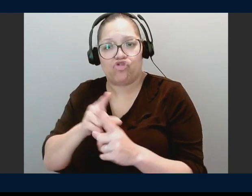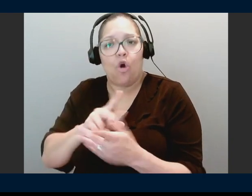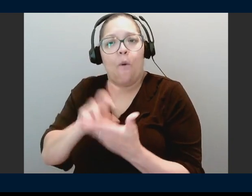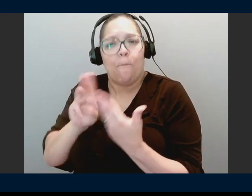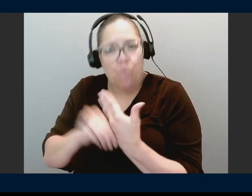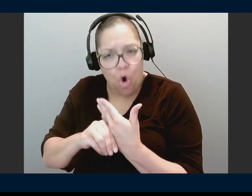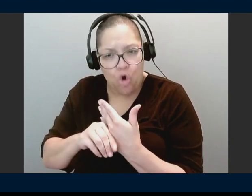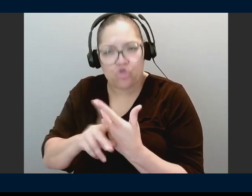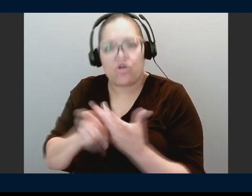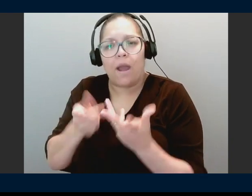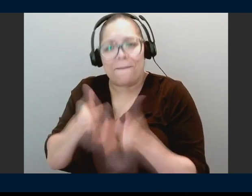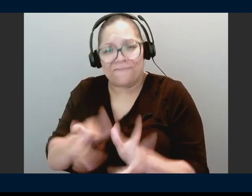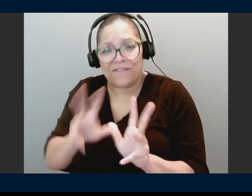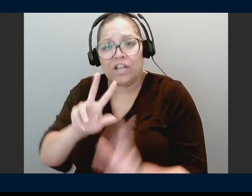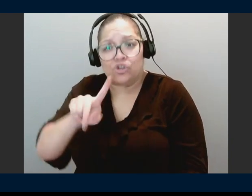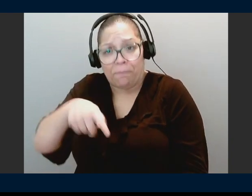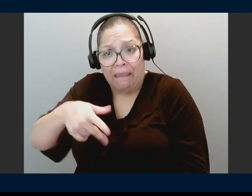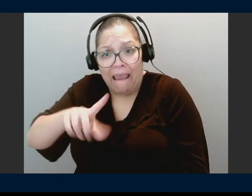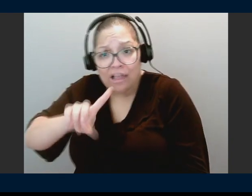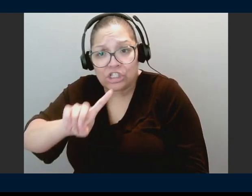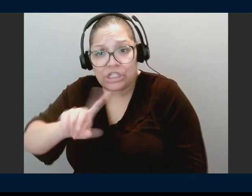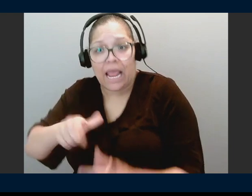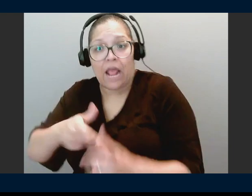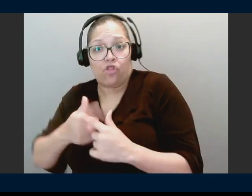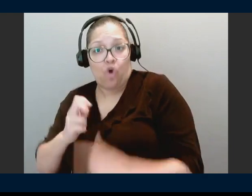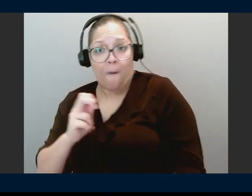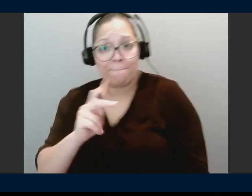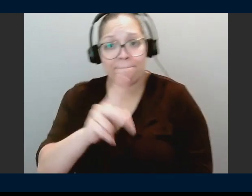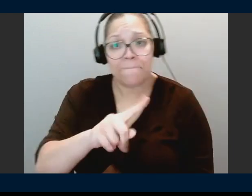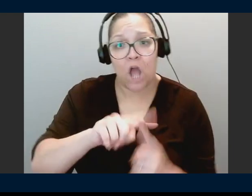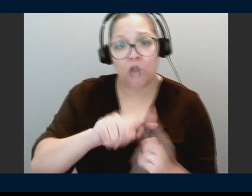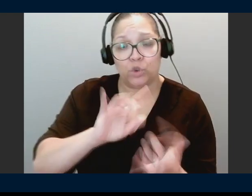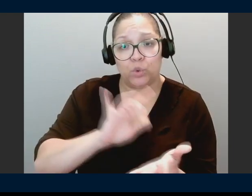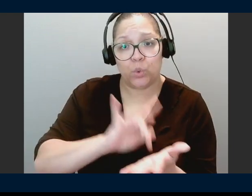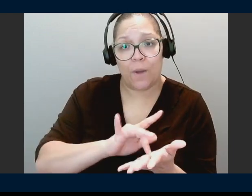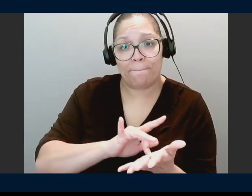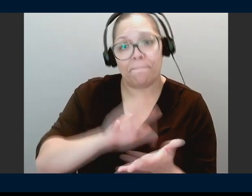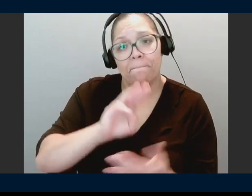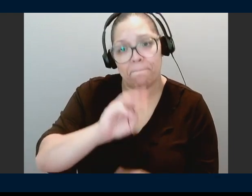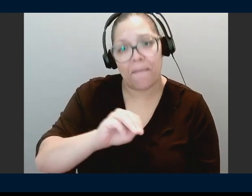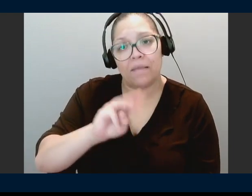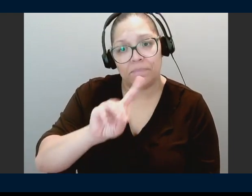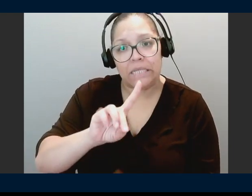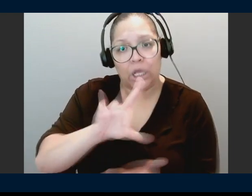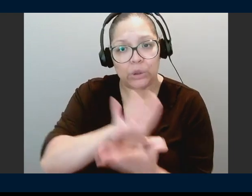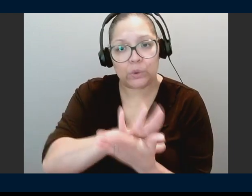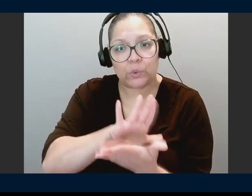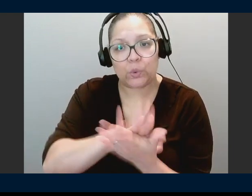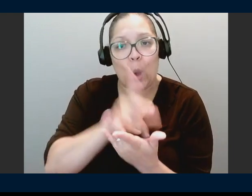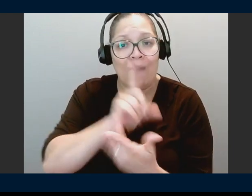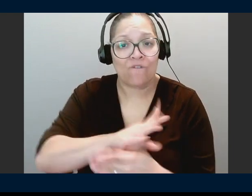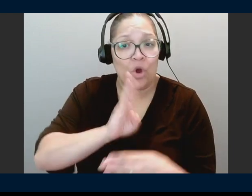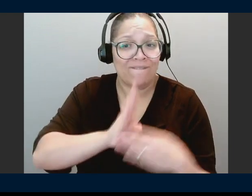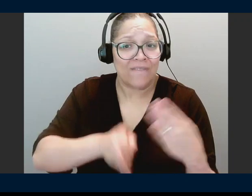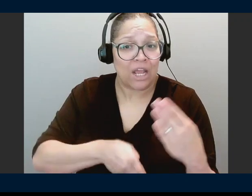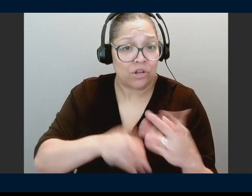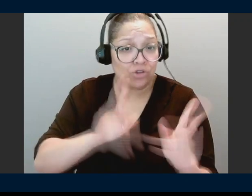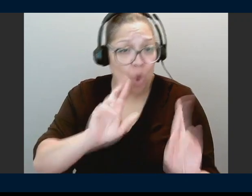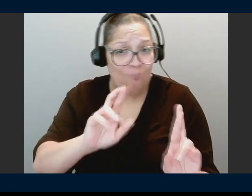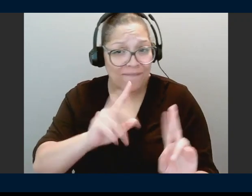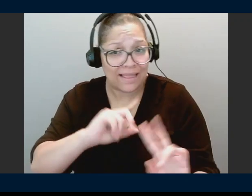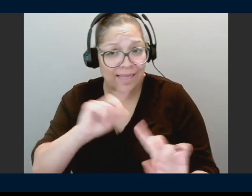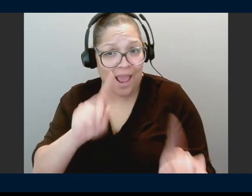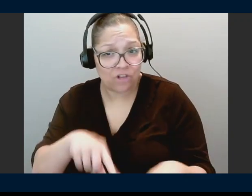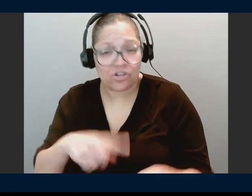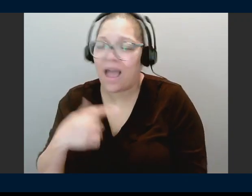complete the PhD, go back to your medical school to finish the final 2 years. Hopefully that answers the question. Yeah, I think